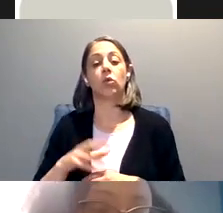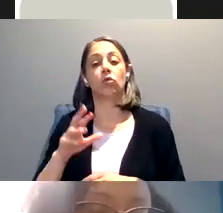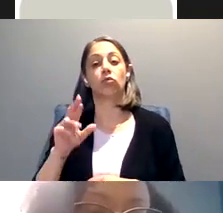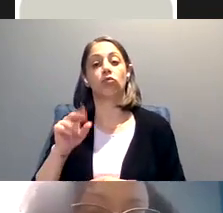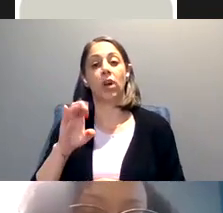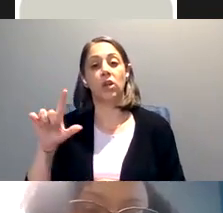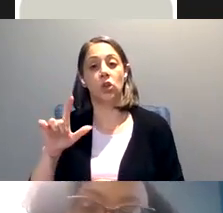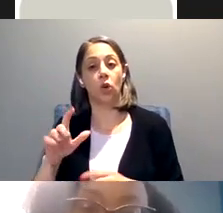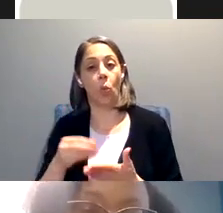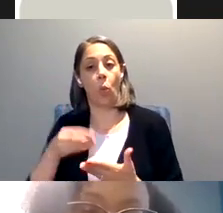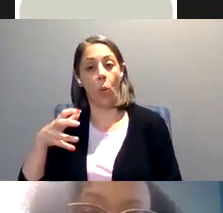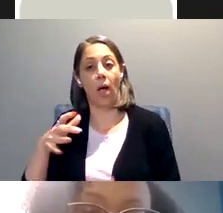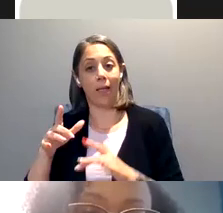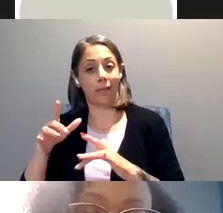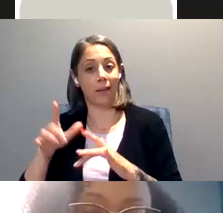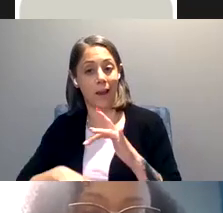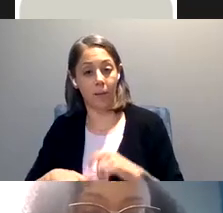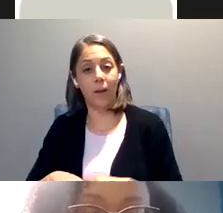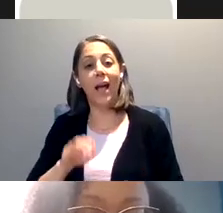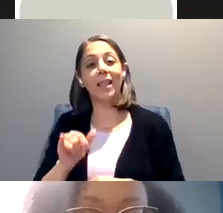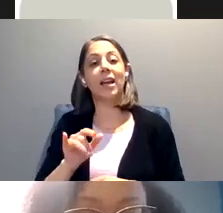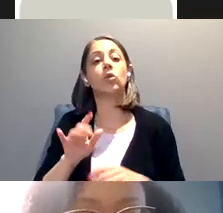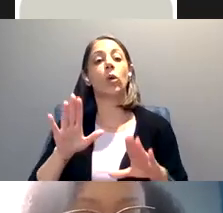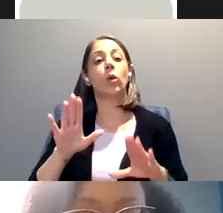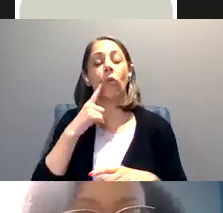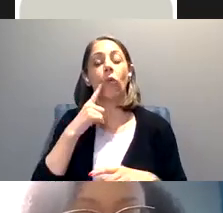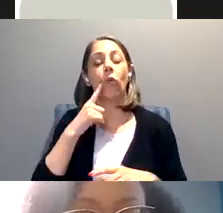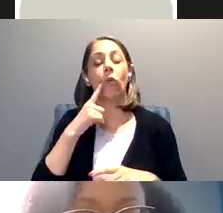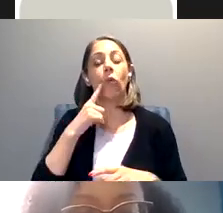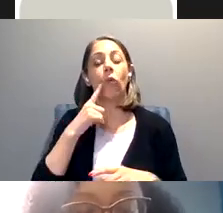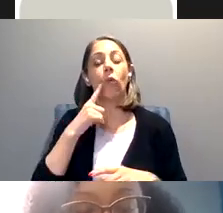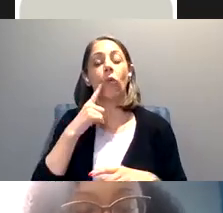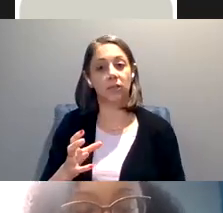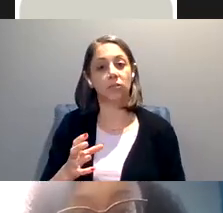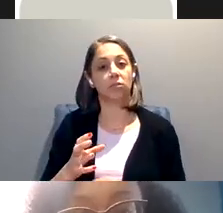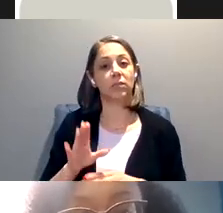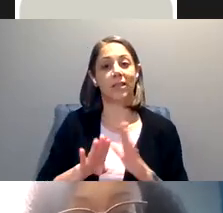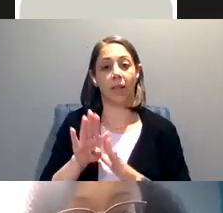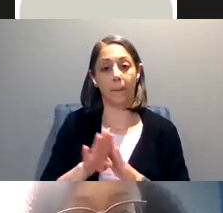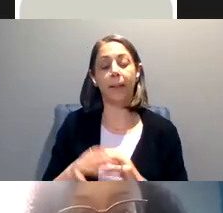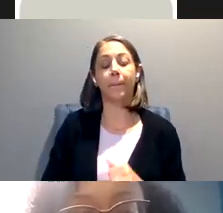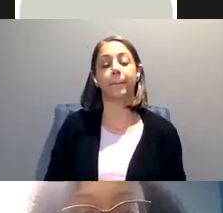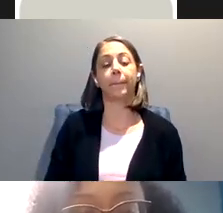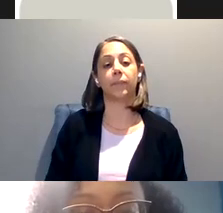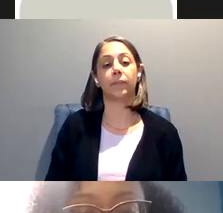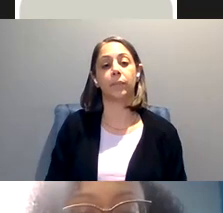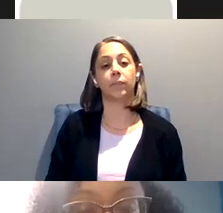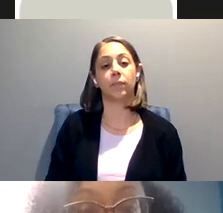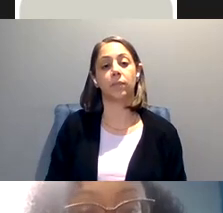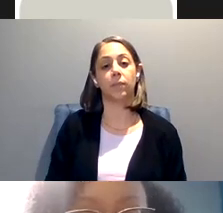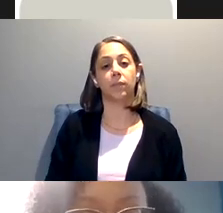is a wonderful place for small business development and for folks to really achieve their dreams. But what we do see is that there